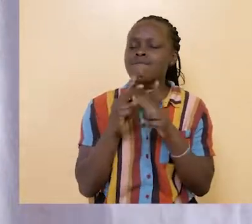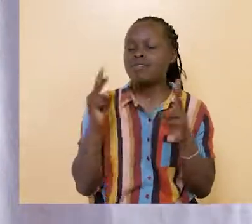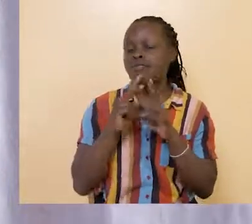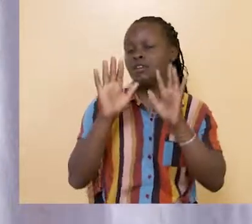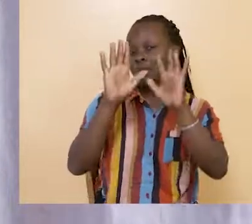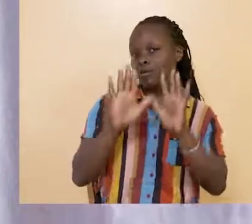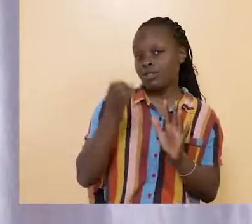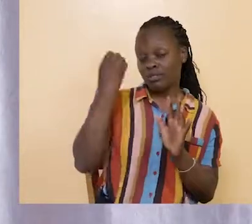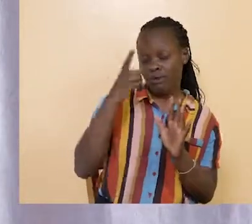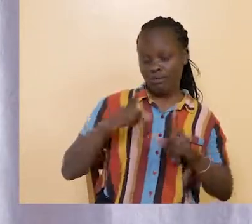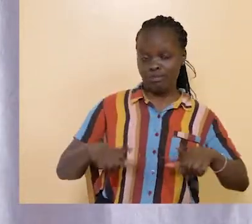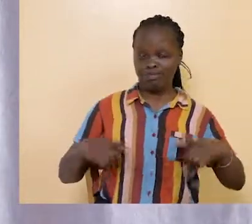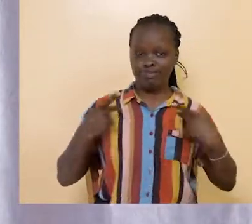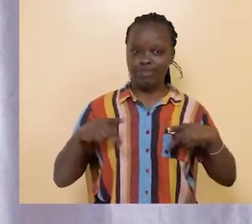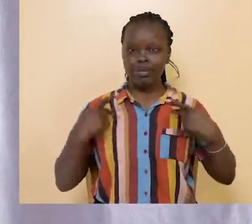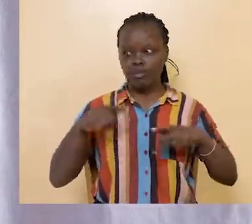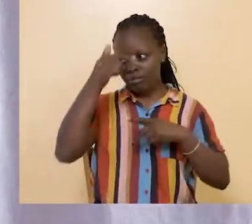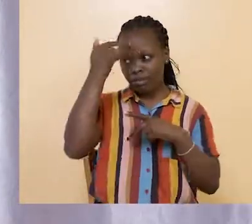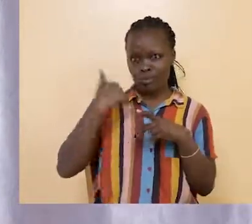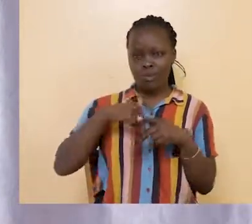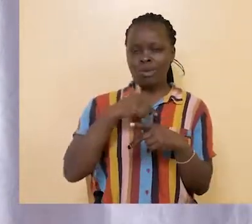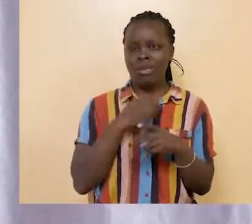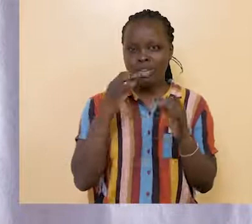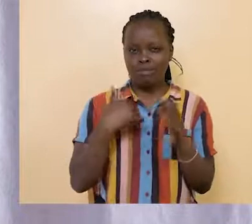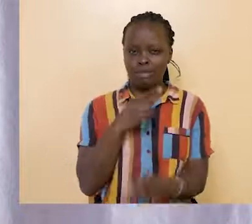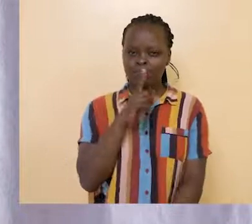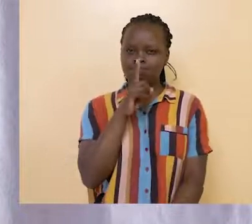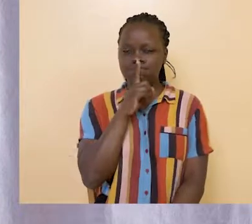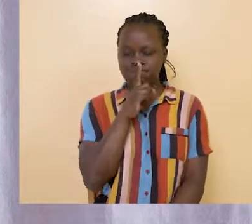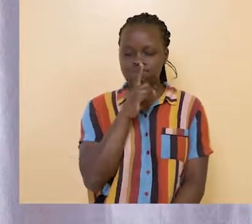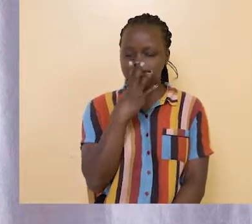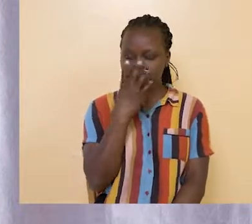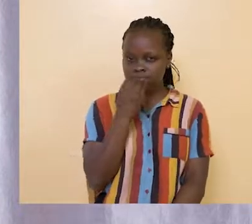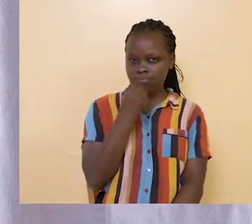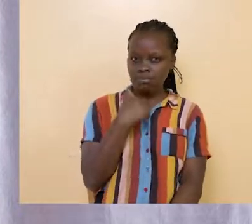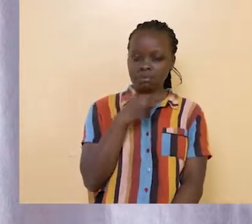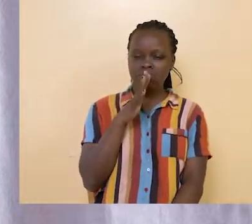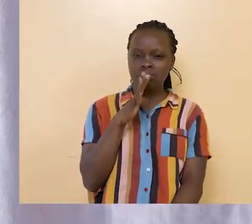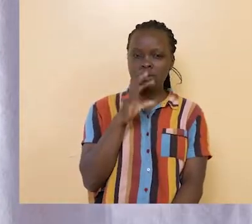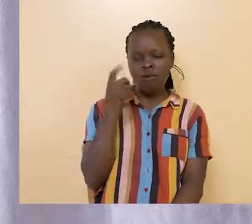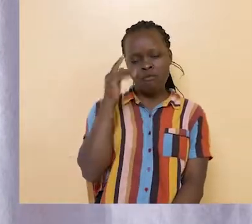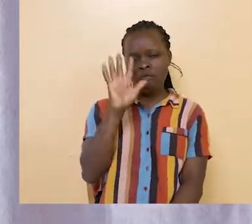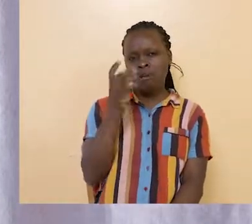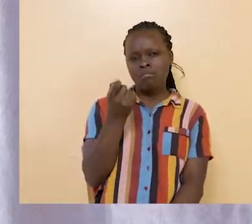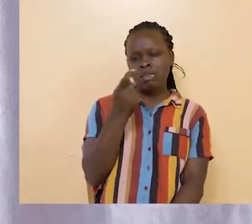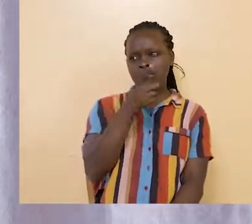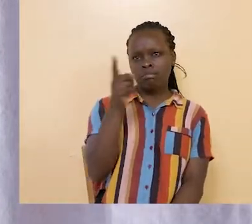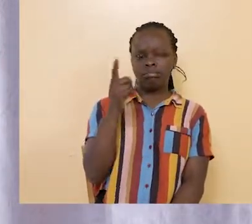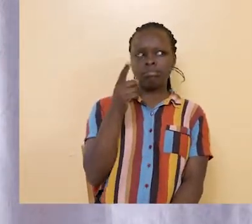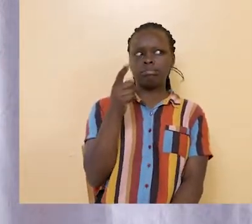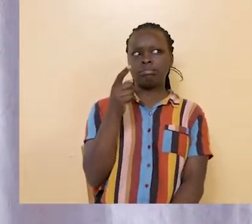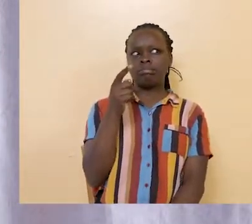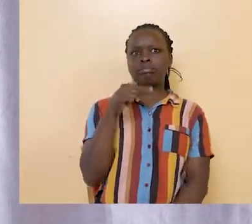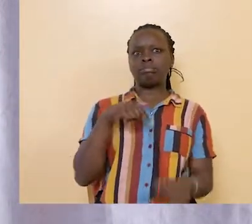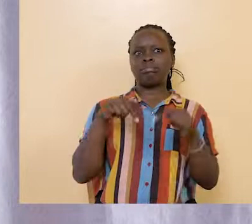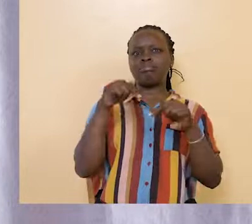part, really, of who we are. We are, if I kept quiet right now and said nothing for the next 5 minutes, it would be super